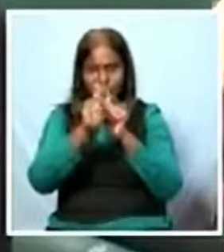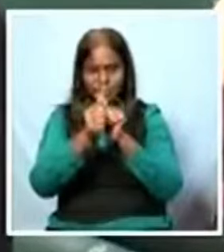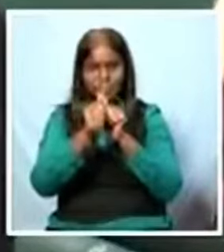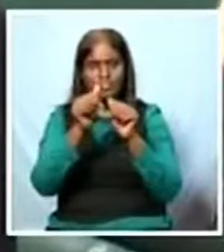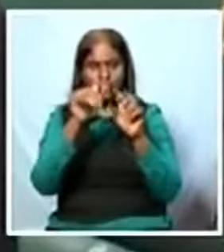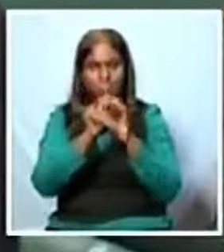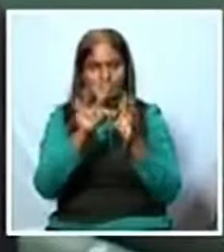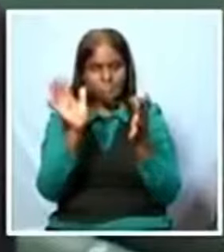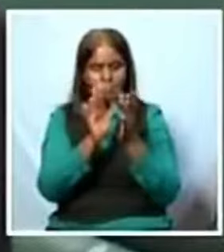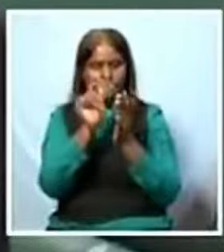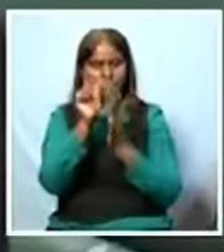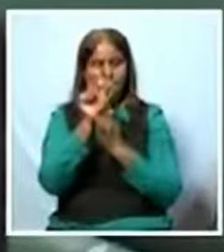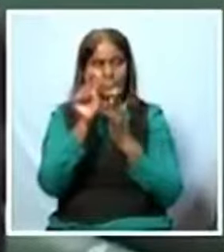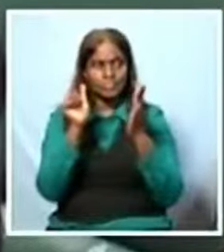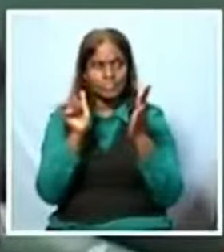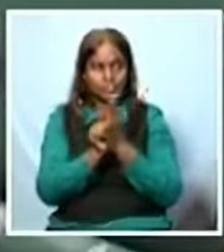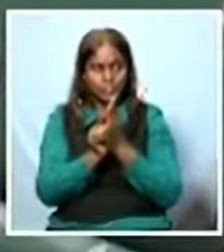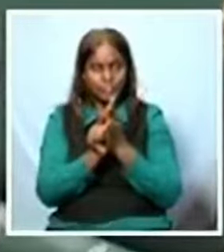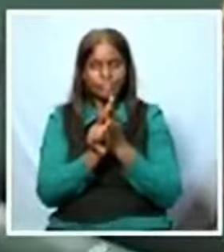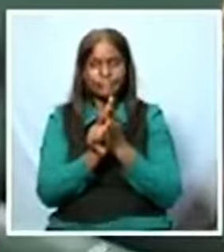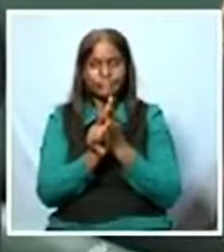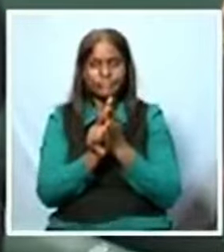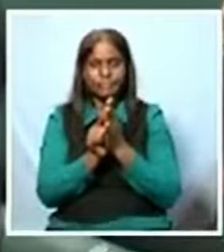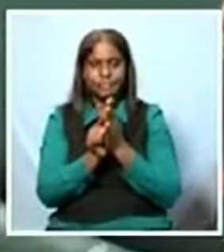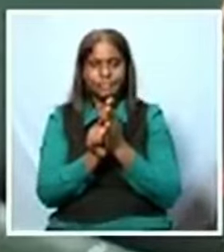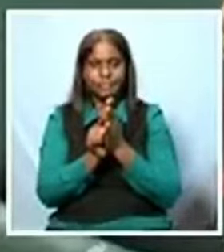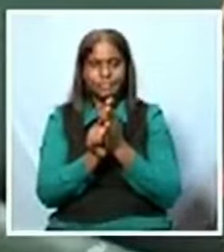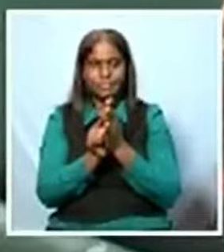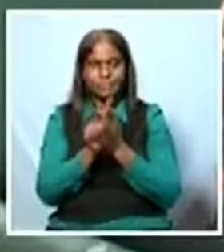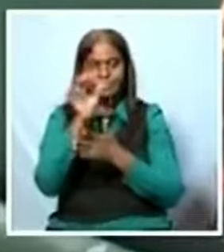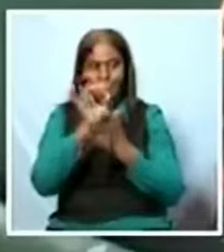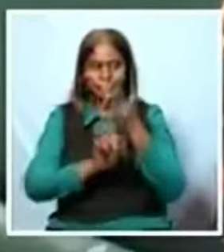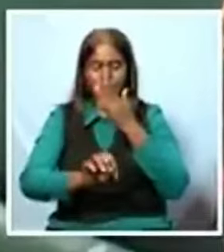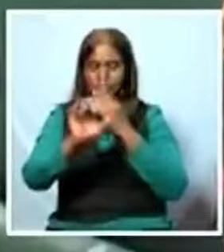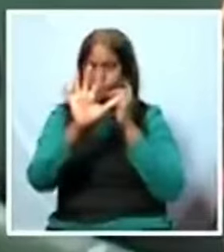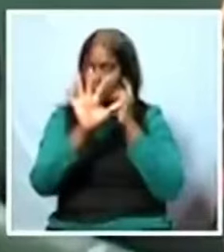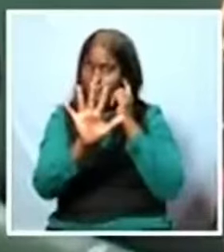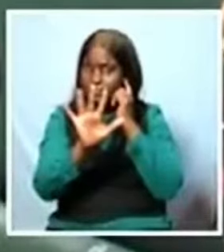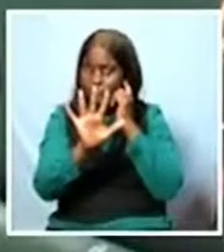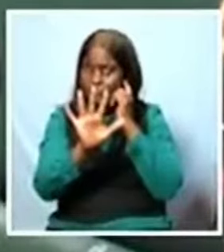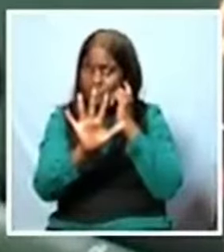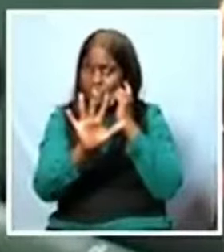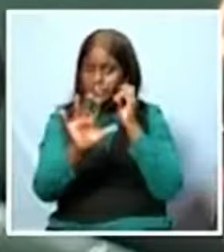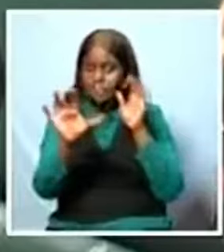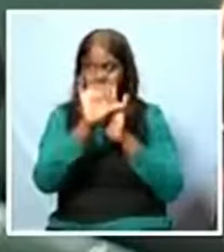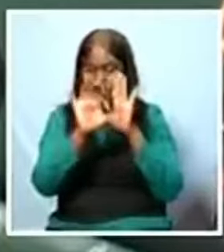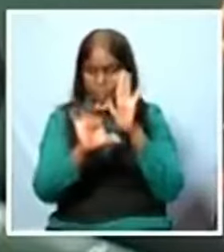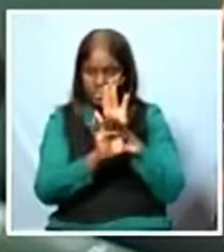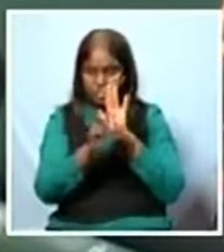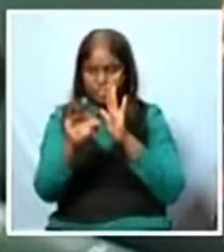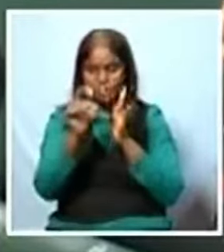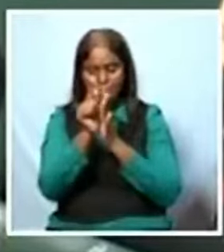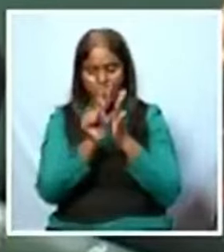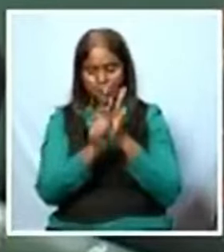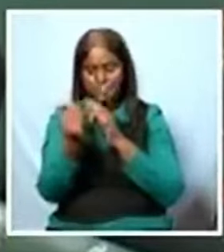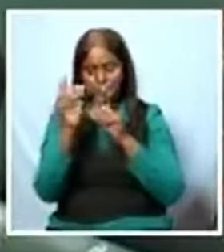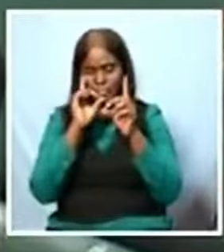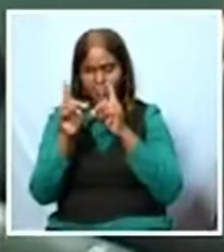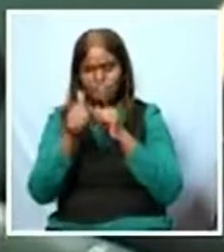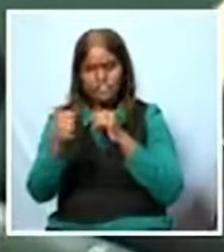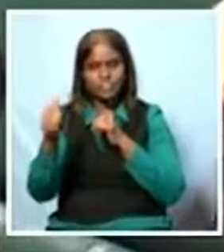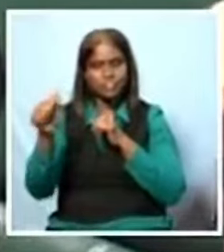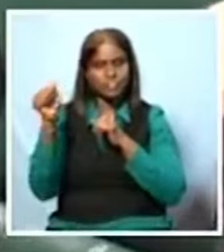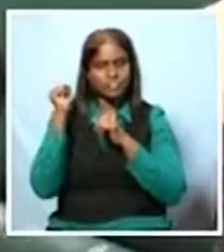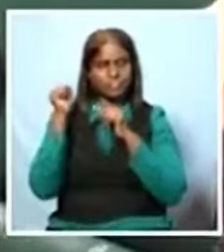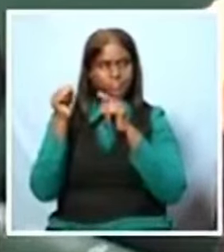is ordered to stand part of the bill. Clause 5, constitution of the bill. Any debate, any